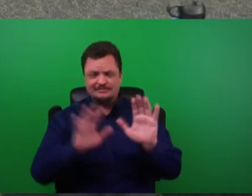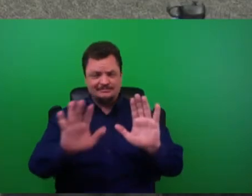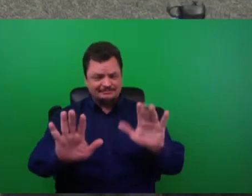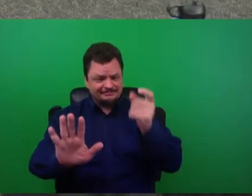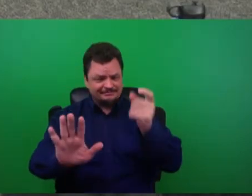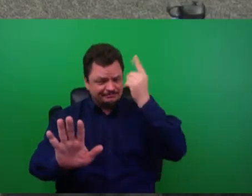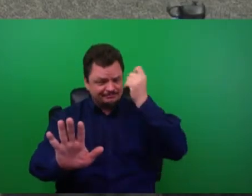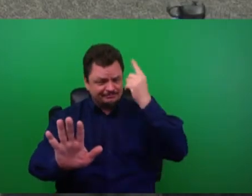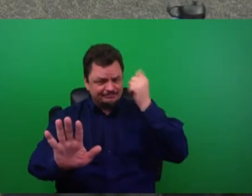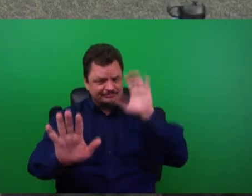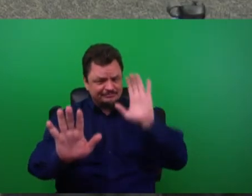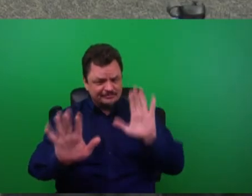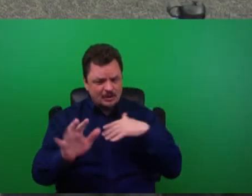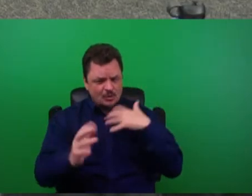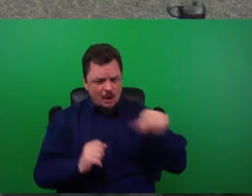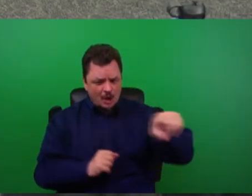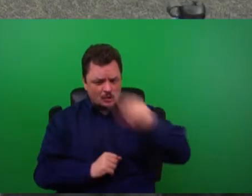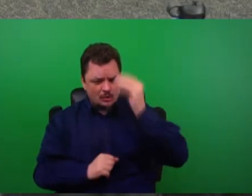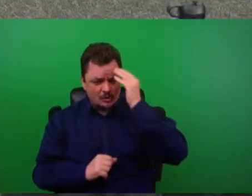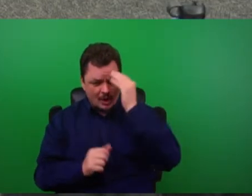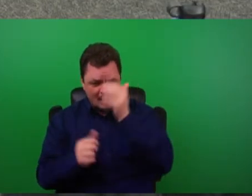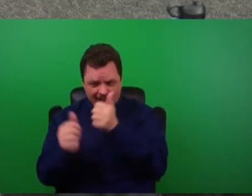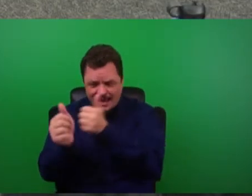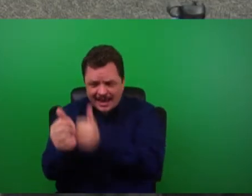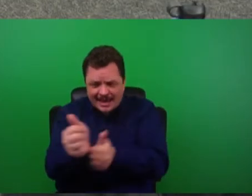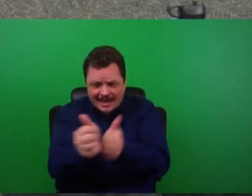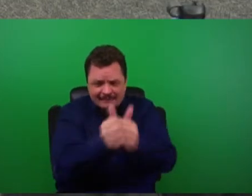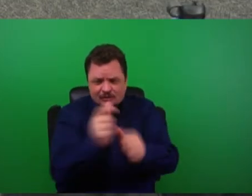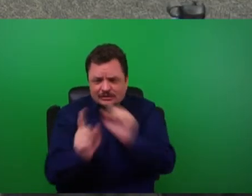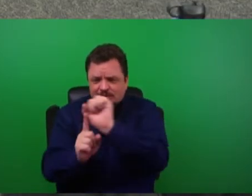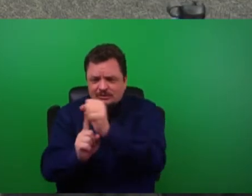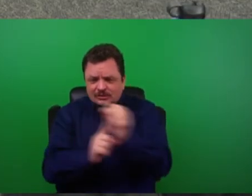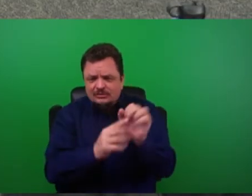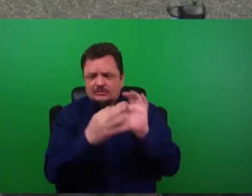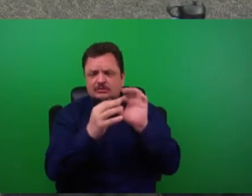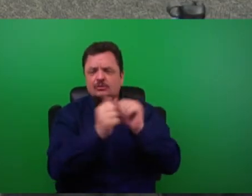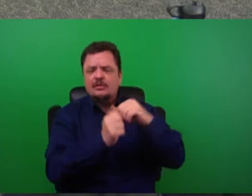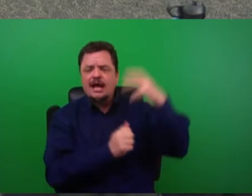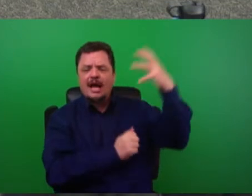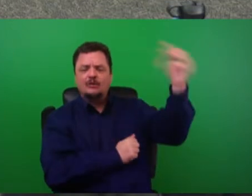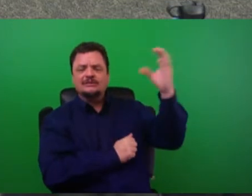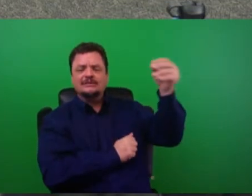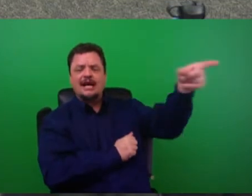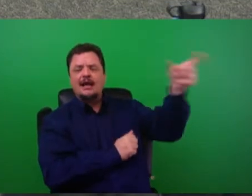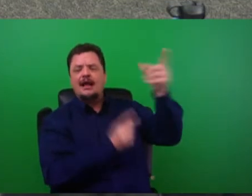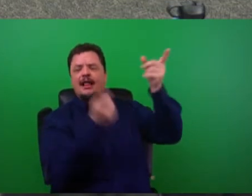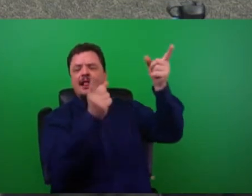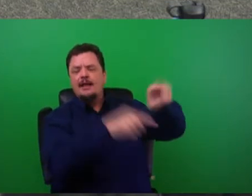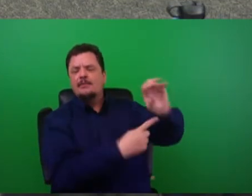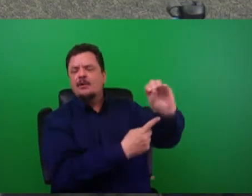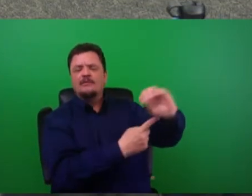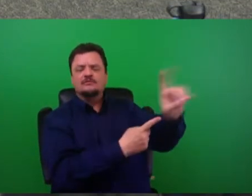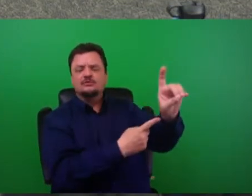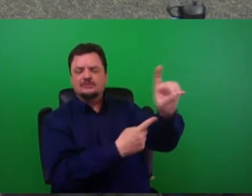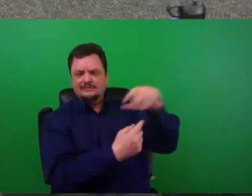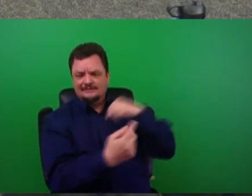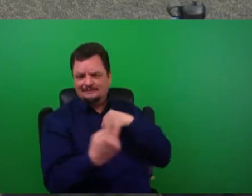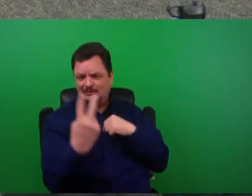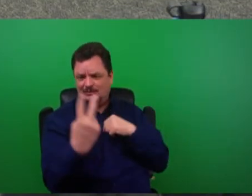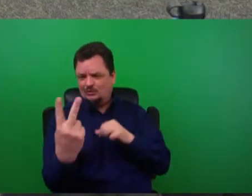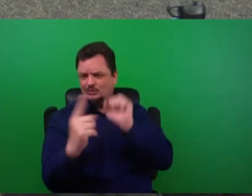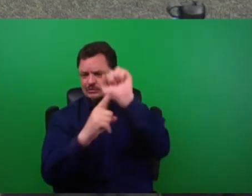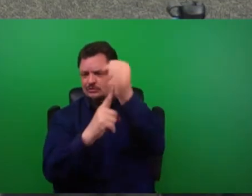involves external overdoses. So, for example, 2 of the cases we know happened at a